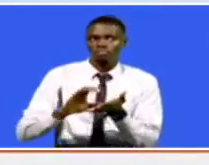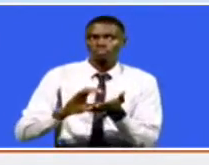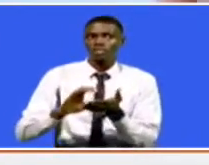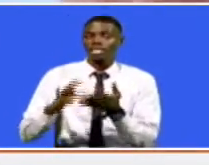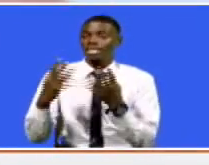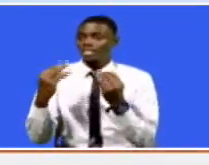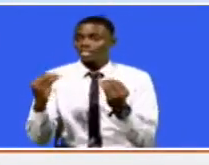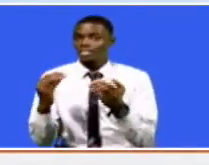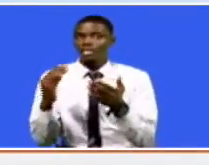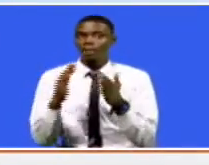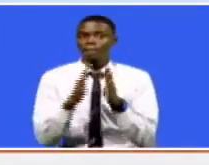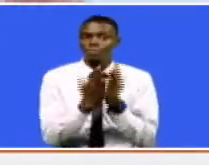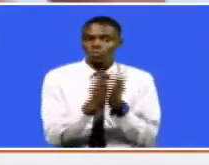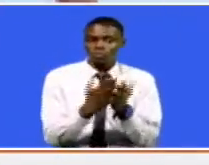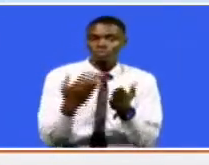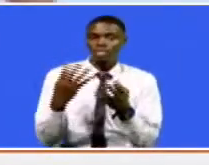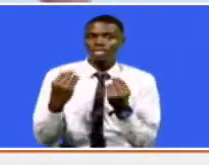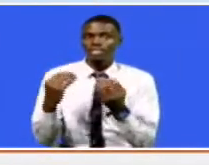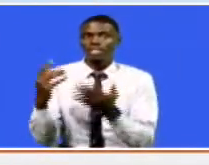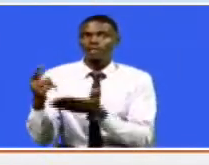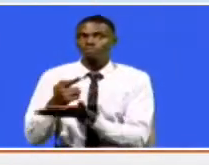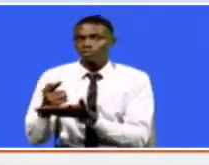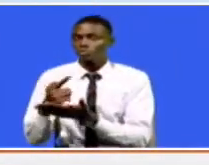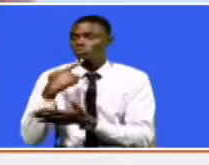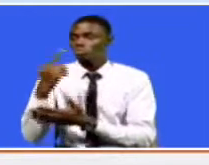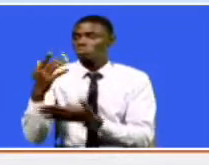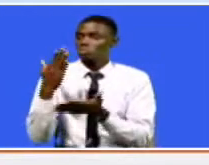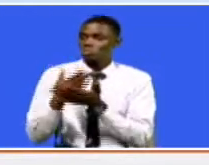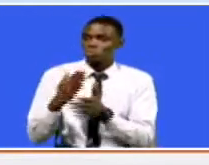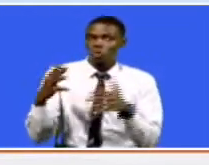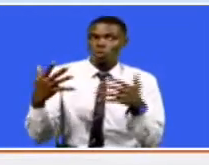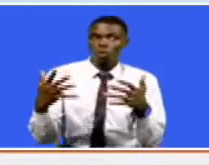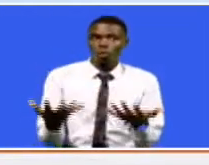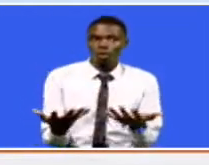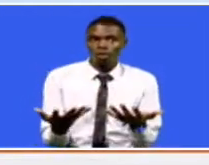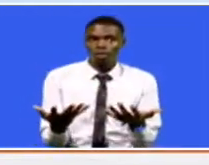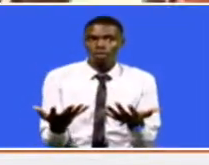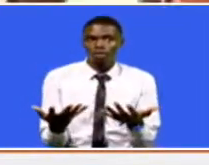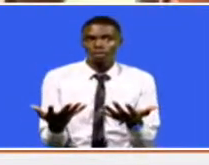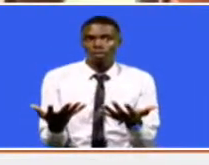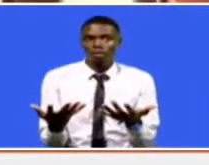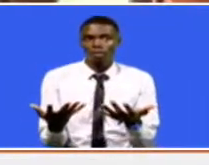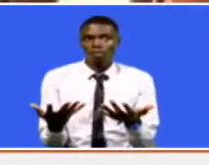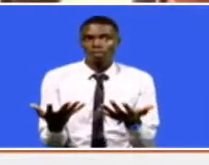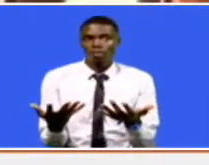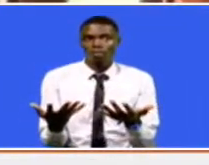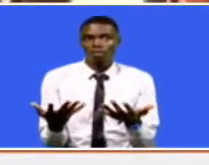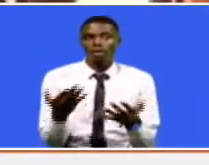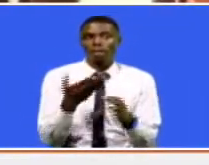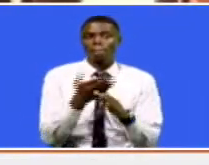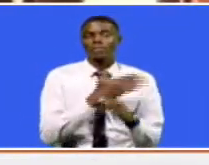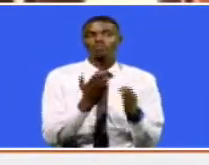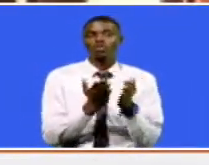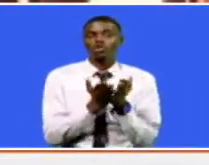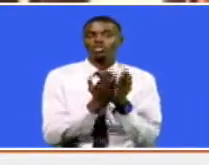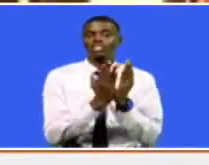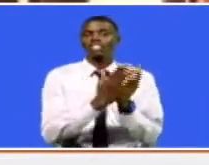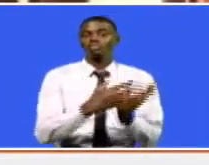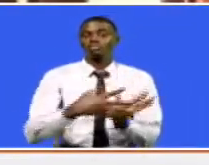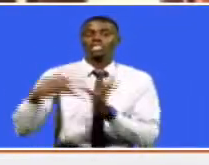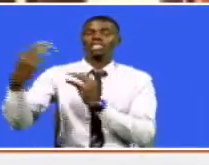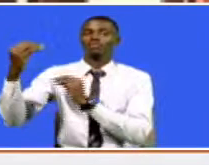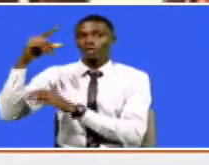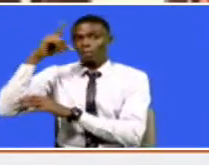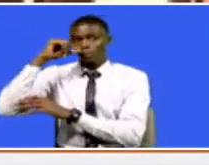here's a video, now go and look, and maybe I'm not telling you the truth, or maybe go find out for yourself. Before this ship leaves Mombasa port,